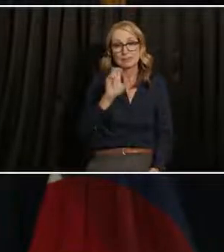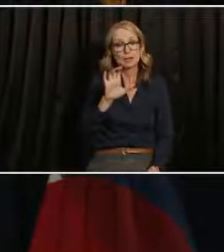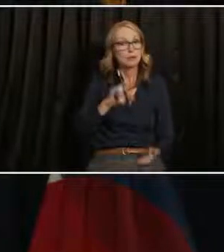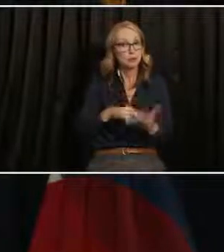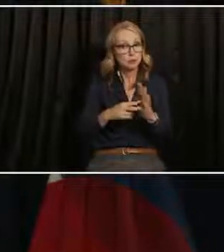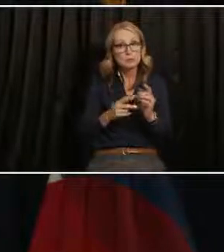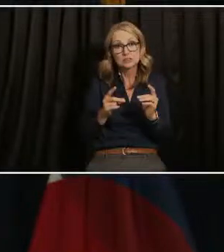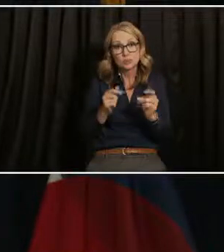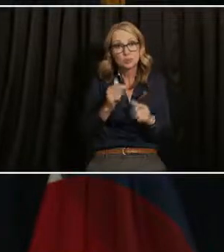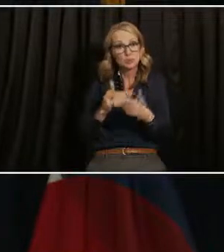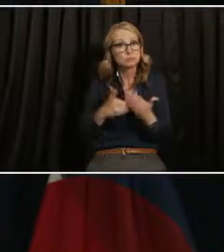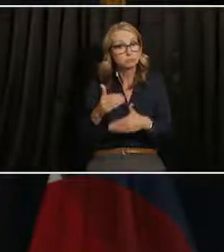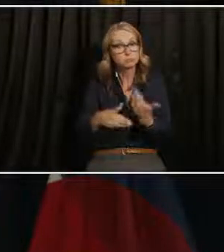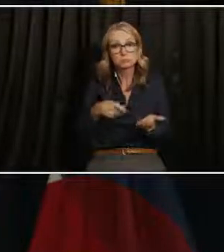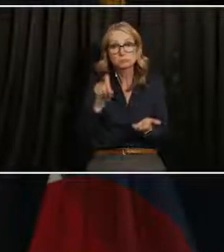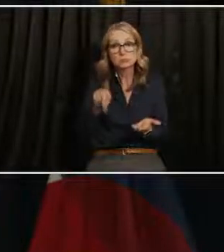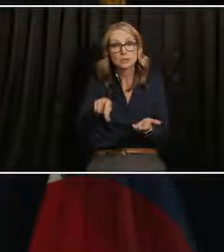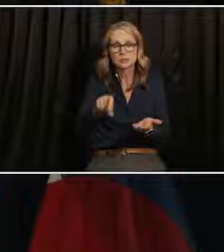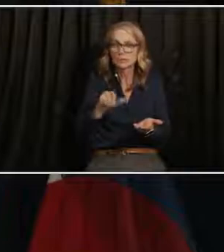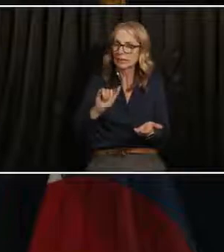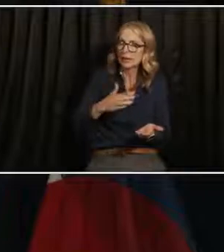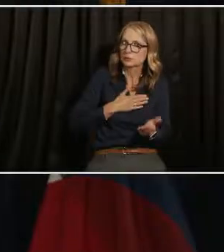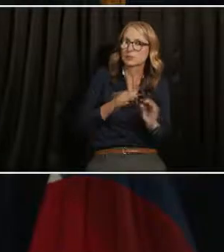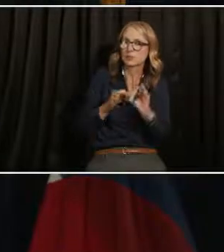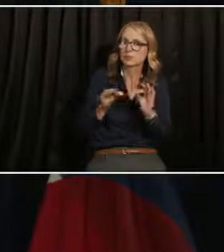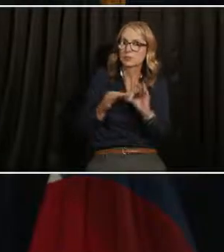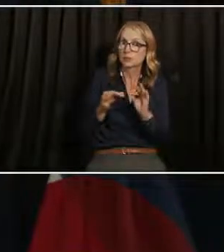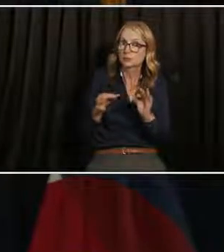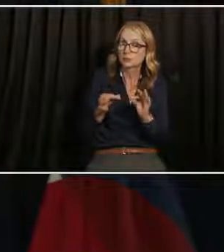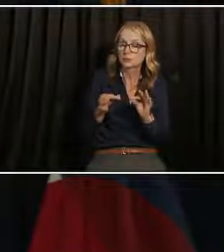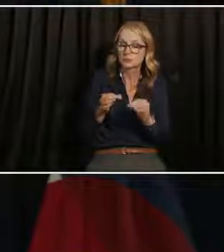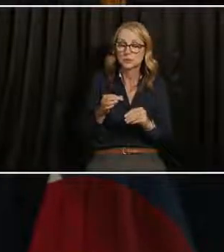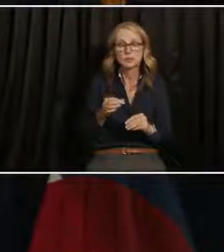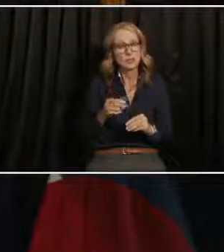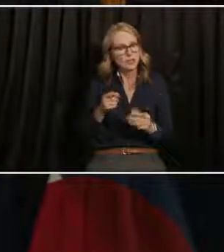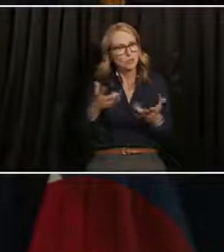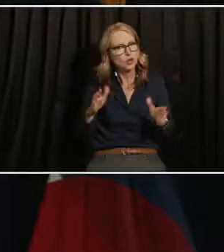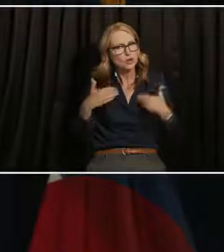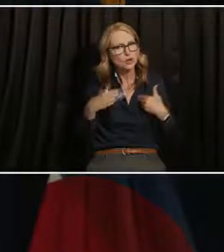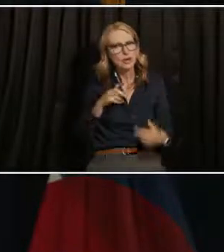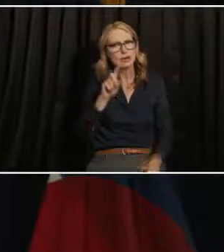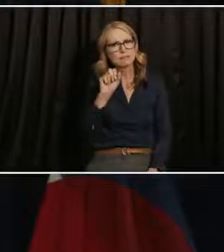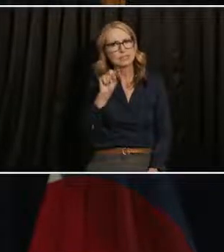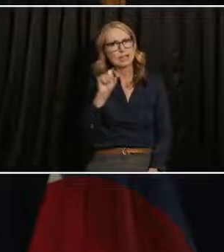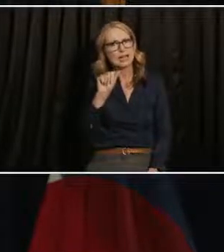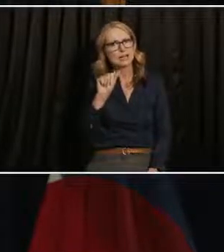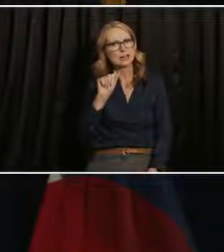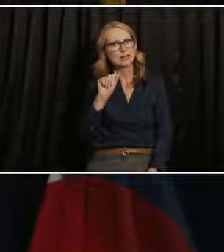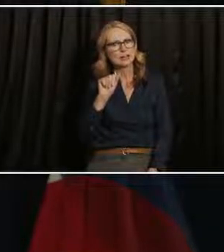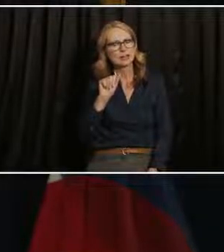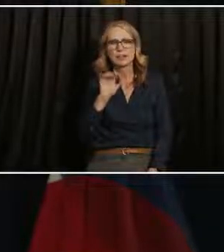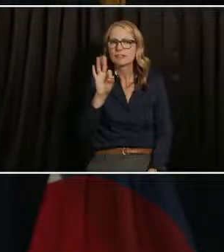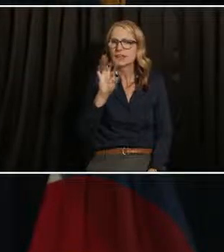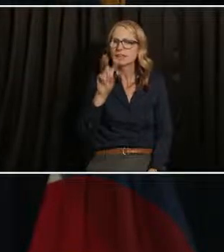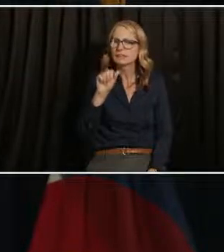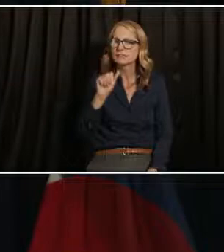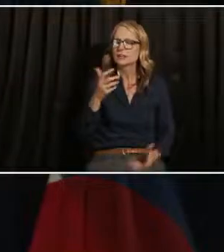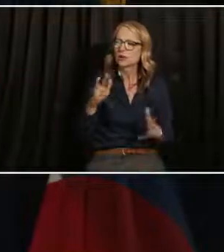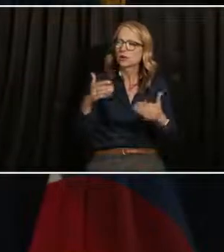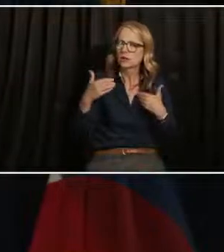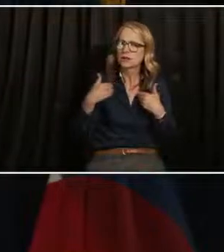was exactly what my remarks were. They have the data now. The data is being presented on the 5